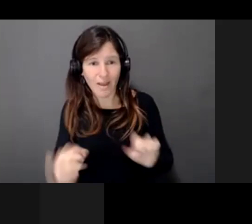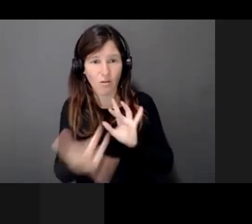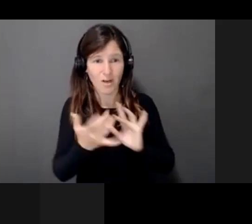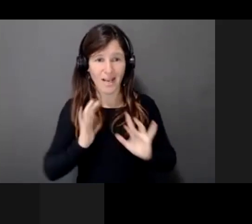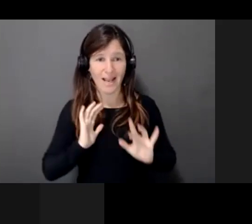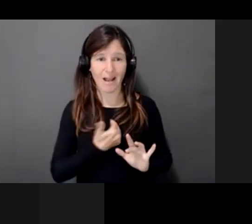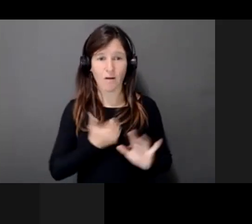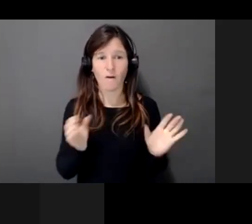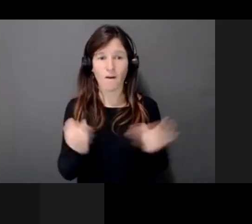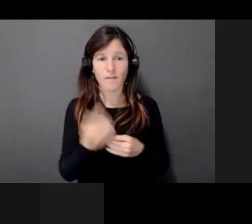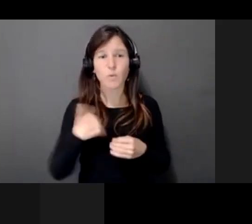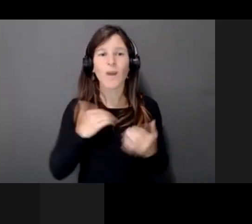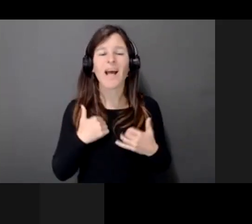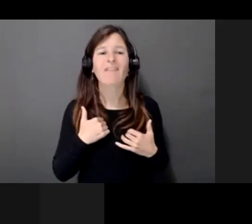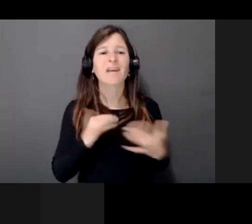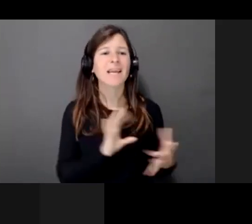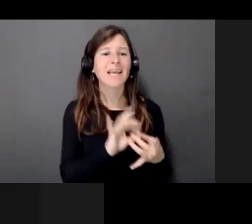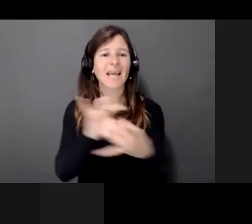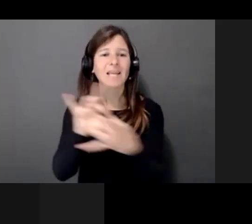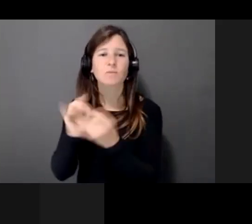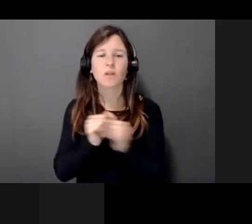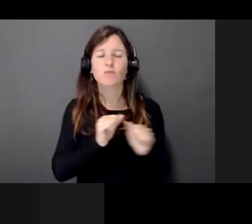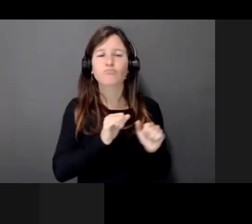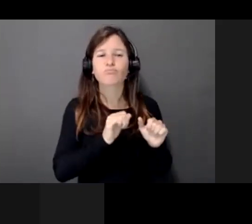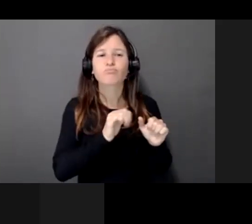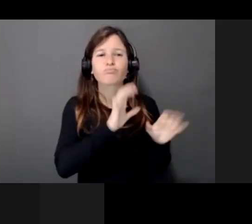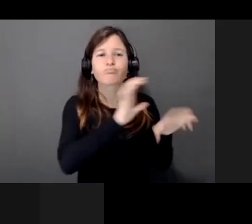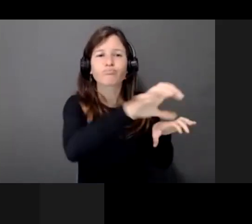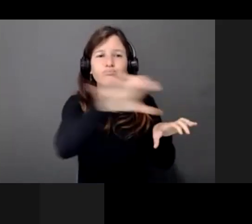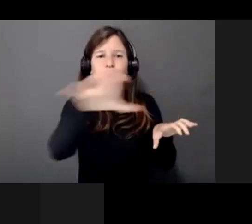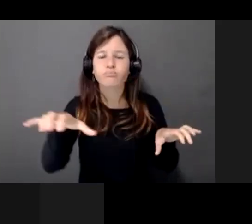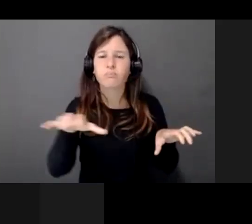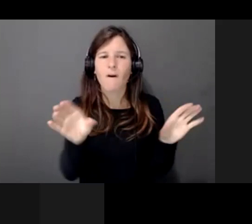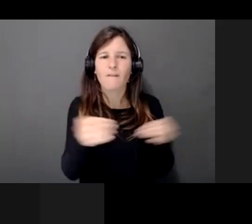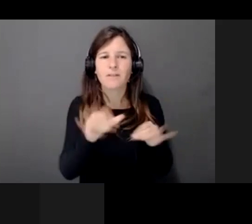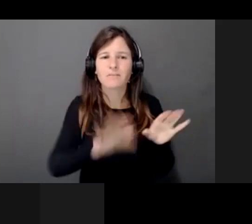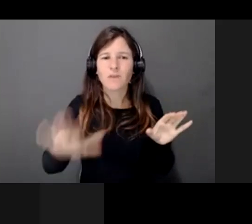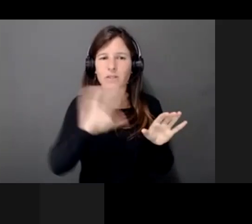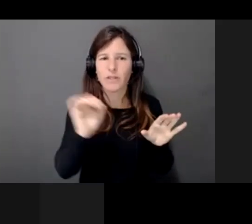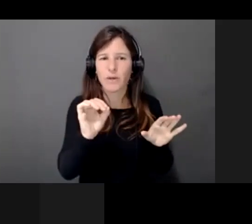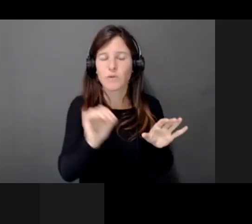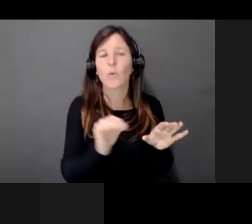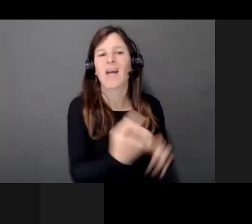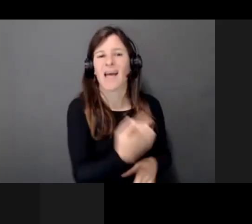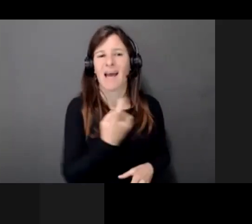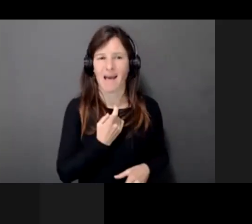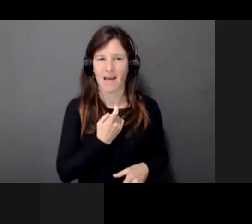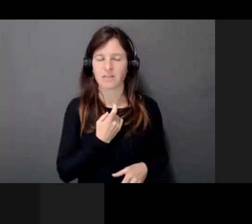across Ontario, so we would be happy to answer those specific police questions around an elder